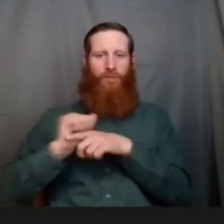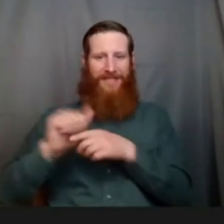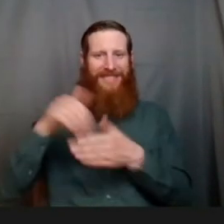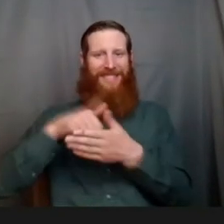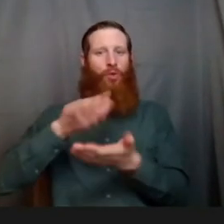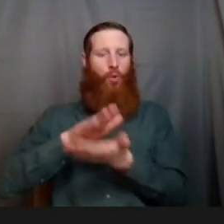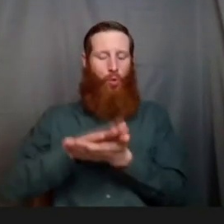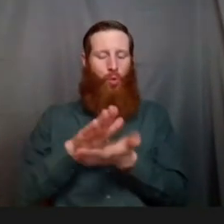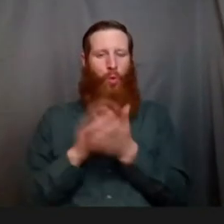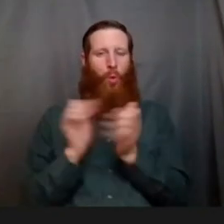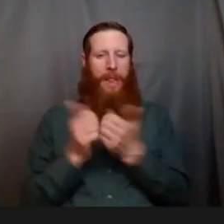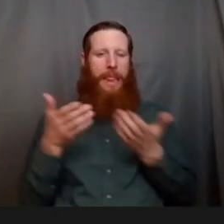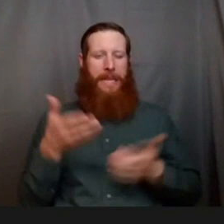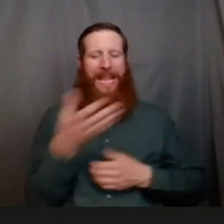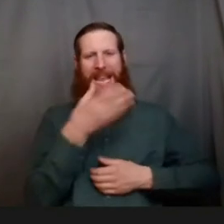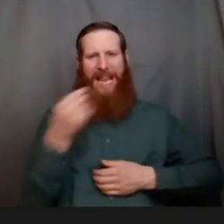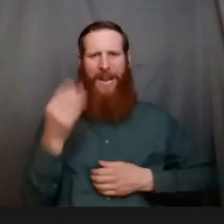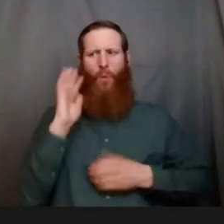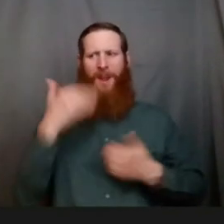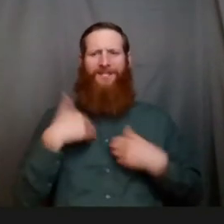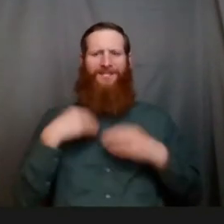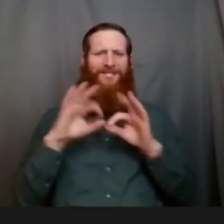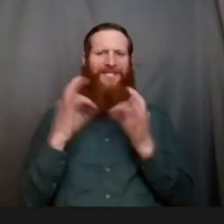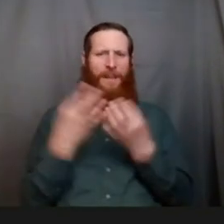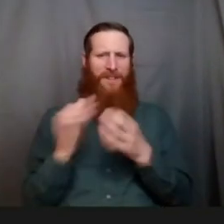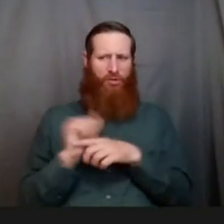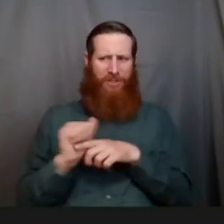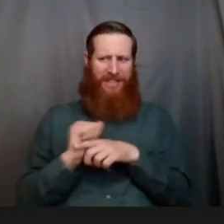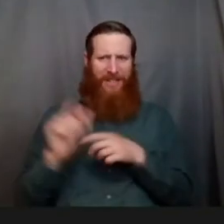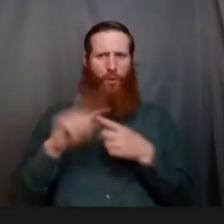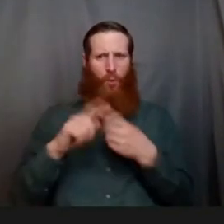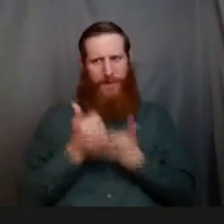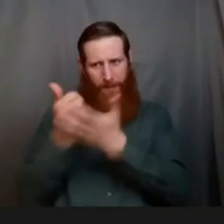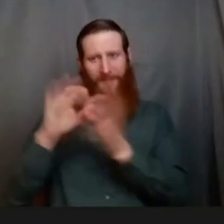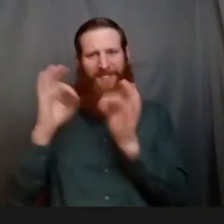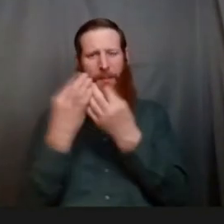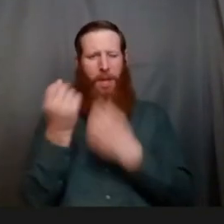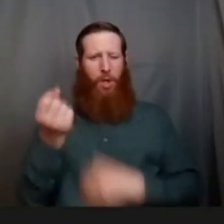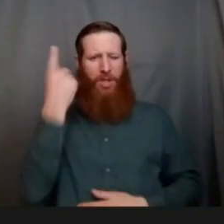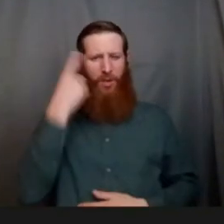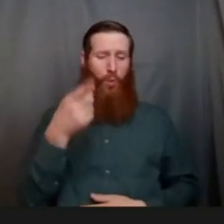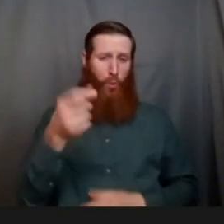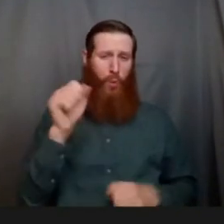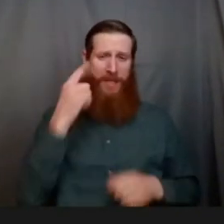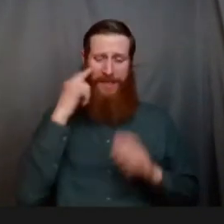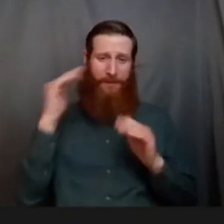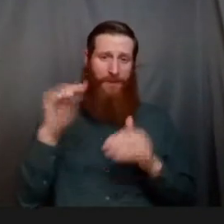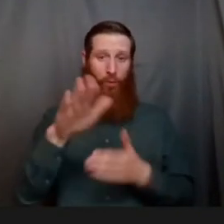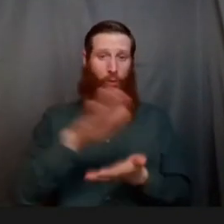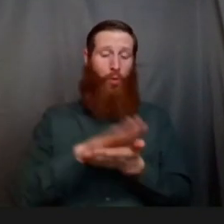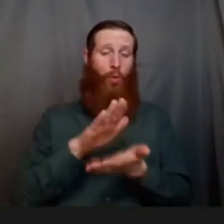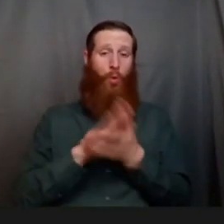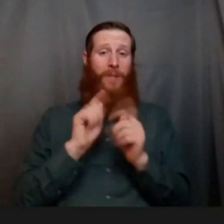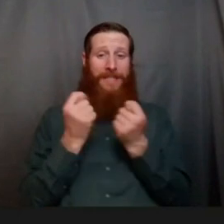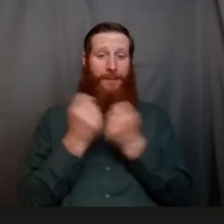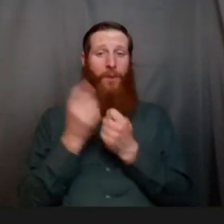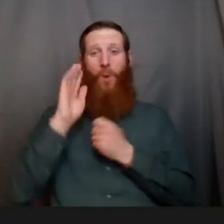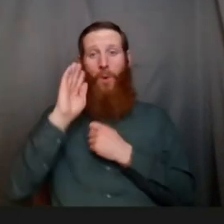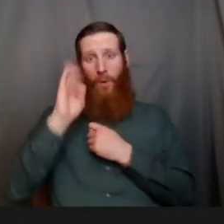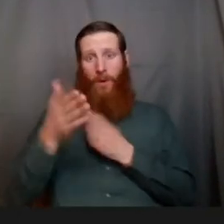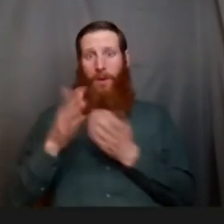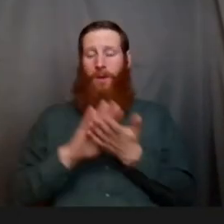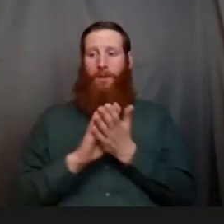we'll also be doing family trainings to help families really understand. So you can expect that your school teams will be giving you even more